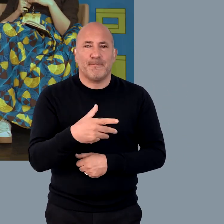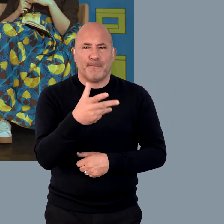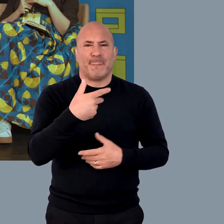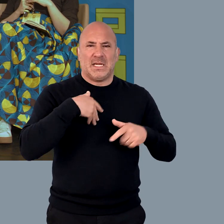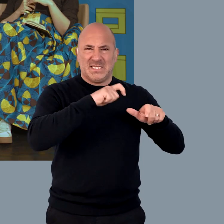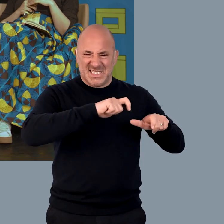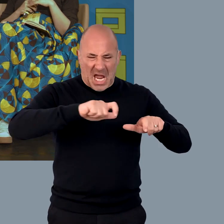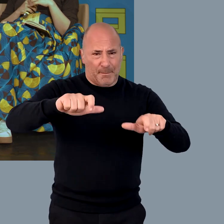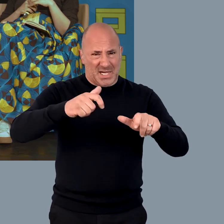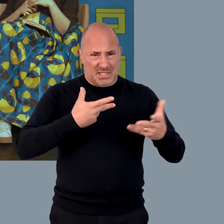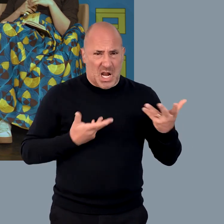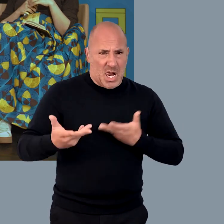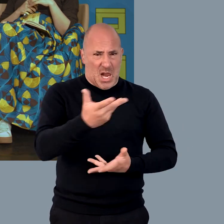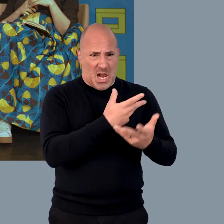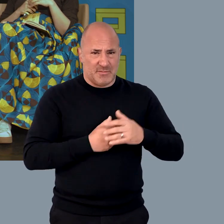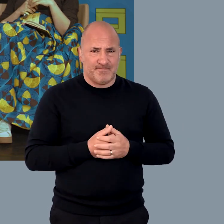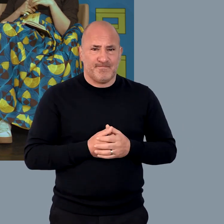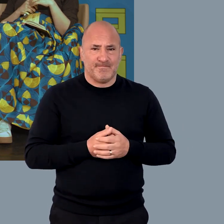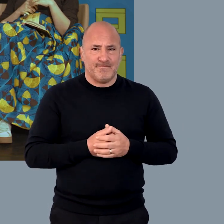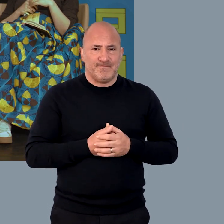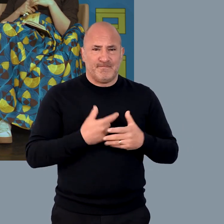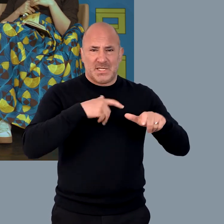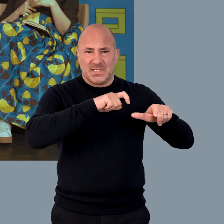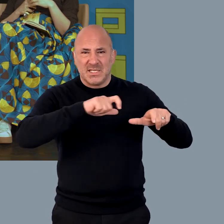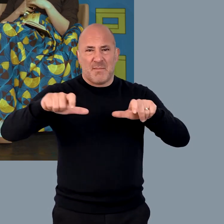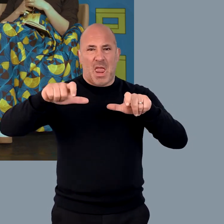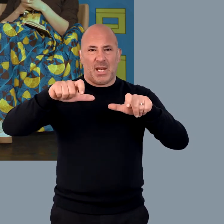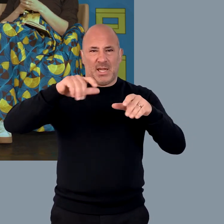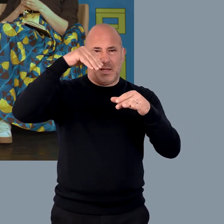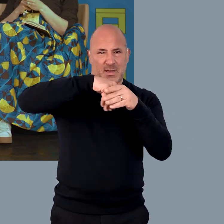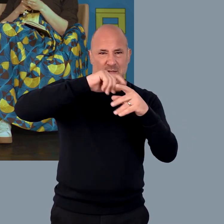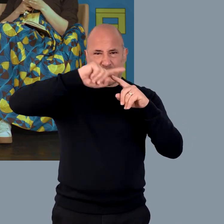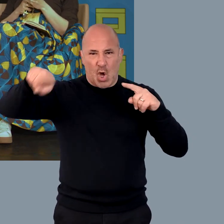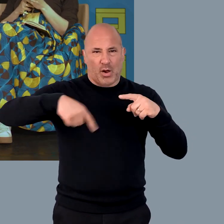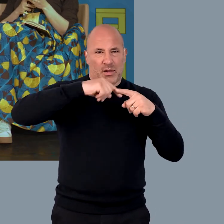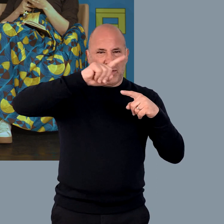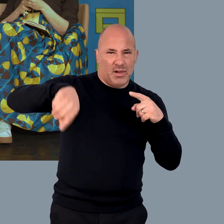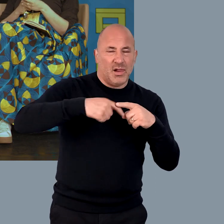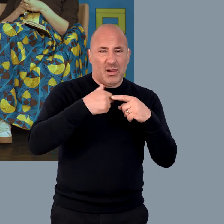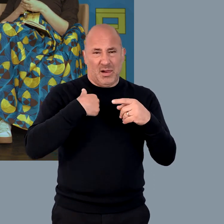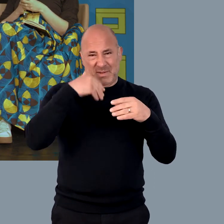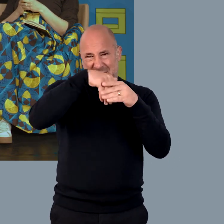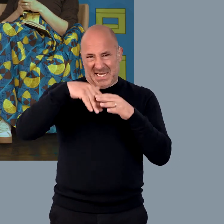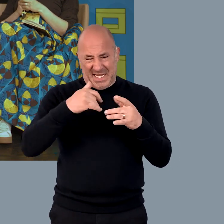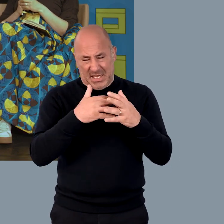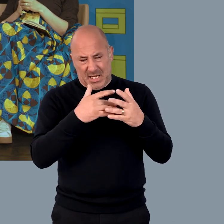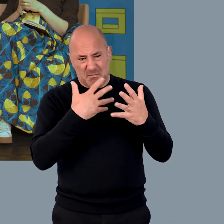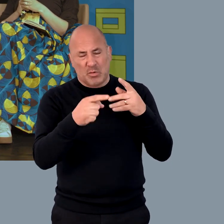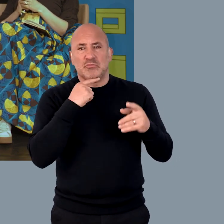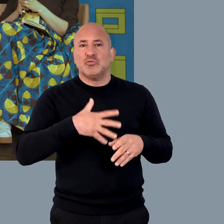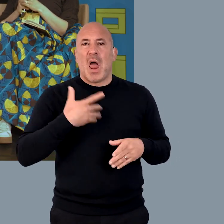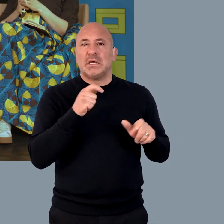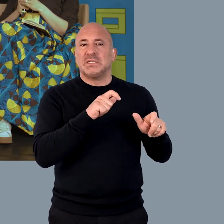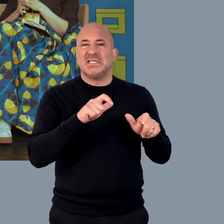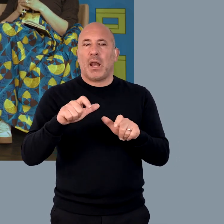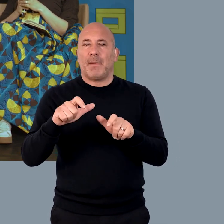then we can open up. So we're talking a lot about sustainability today, and a lot of people in the sustainability